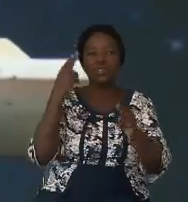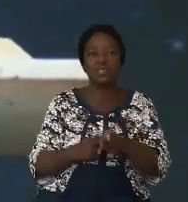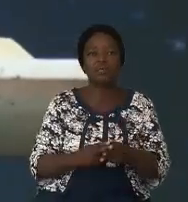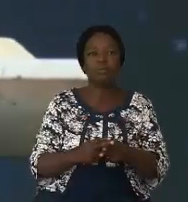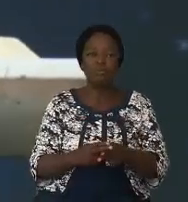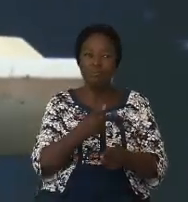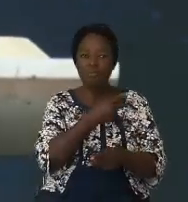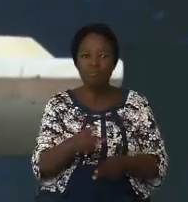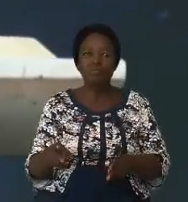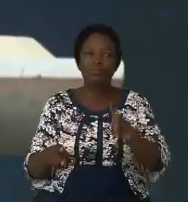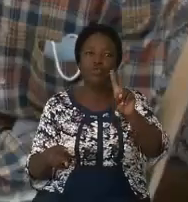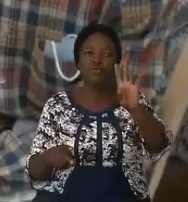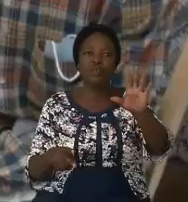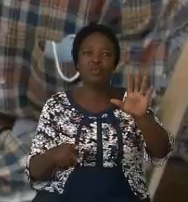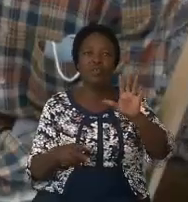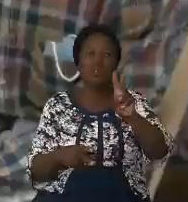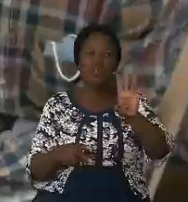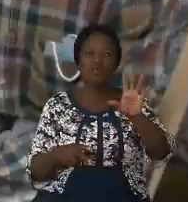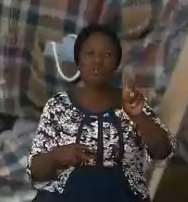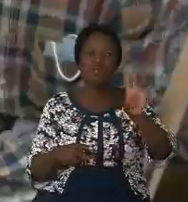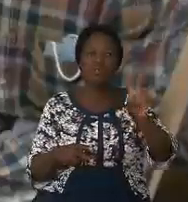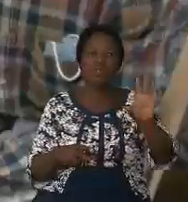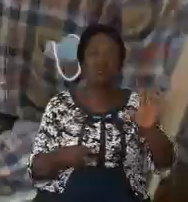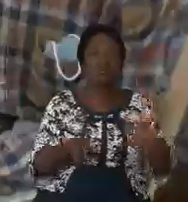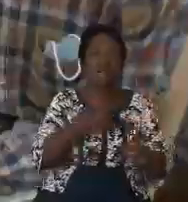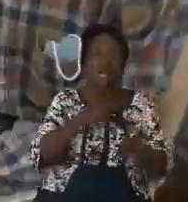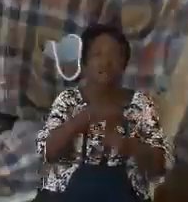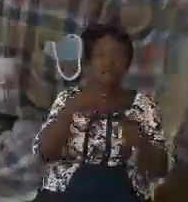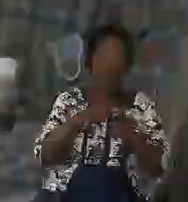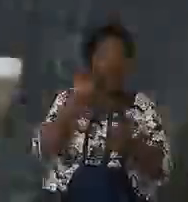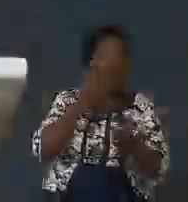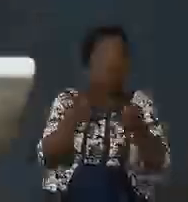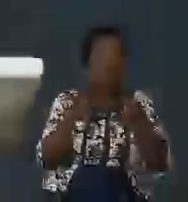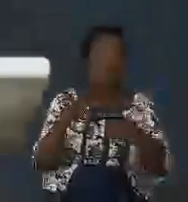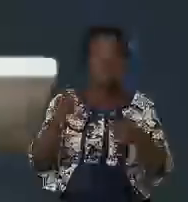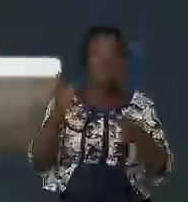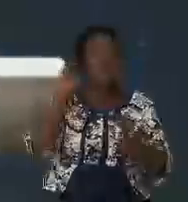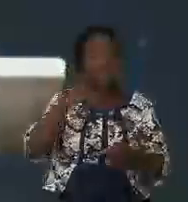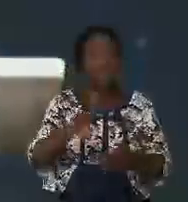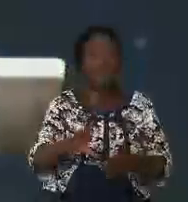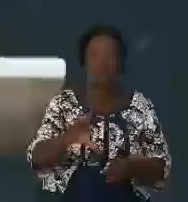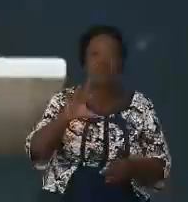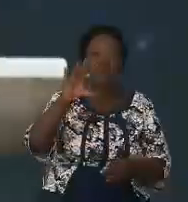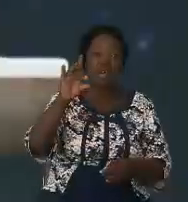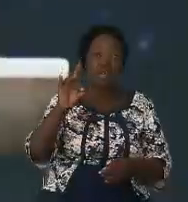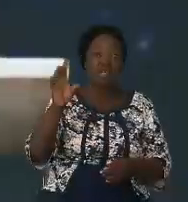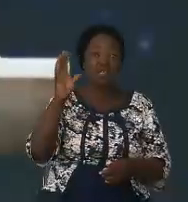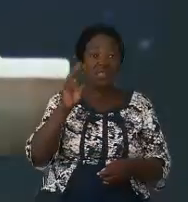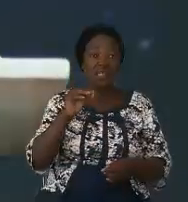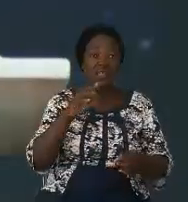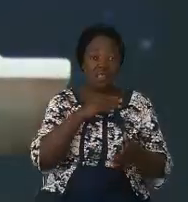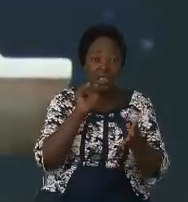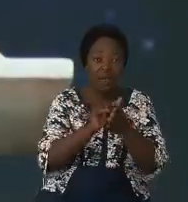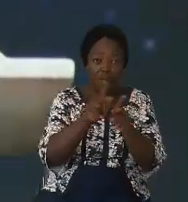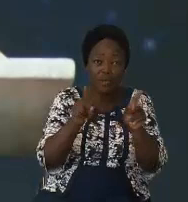your life in Jesus' name. Look at verse 25. In verse 25, and when he cometh,